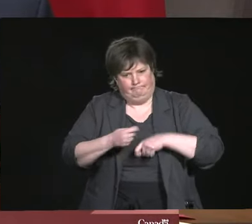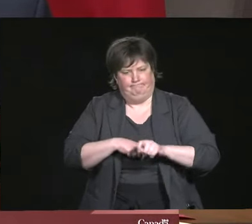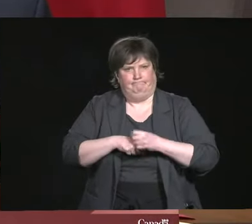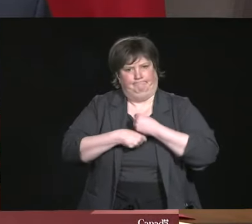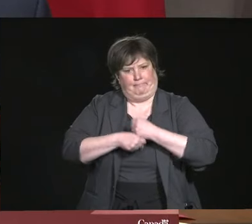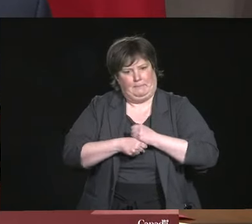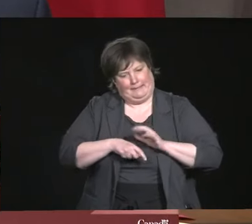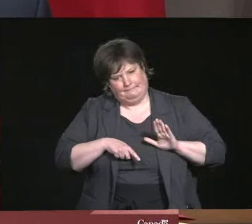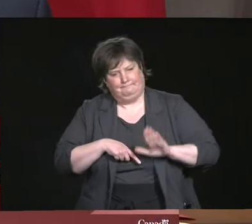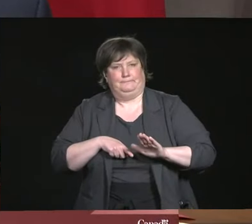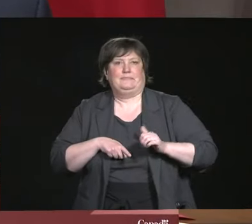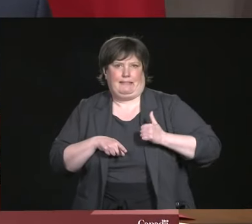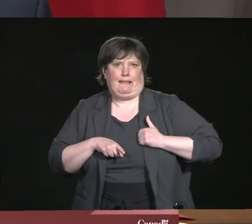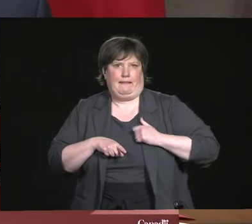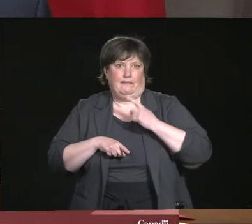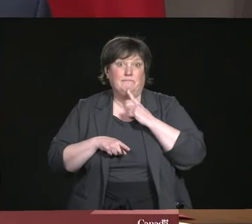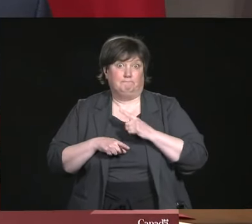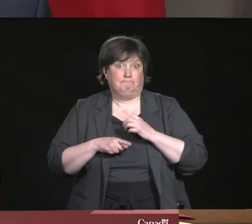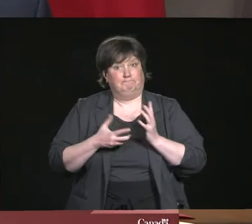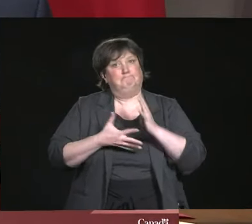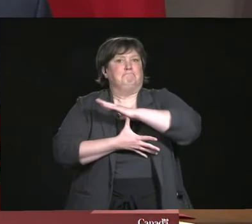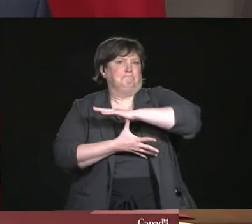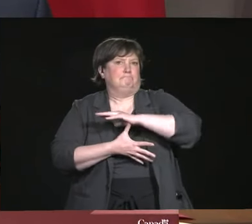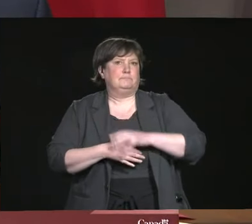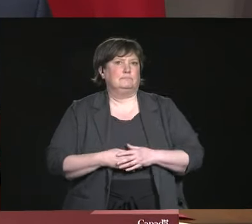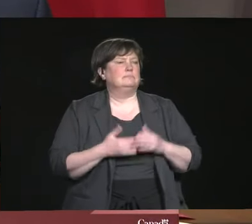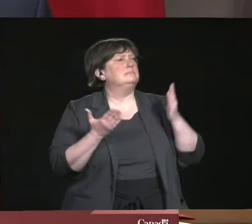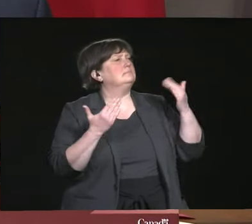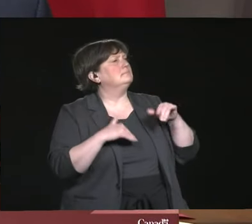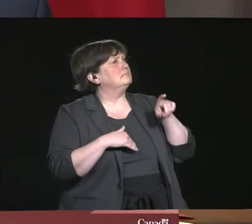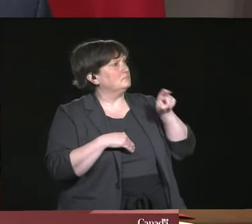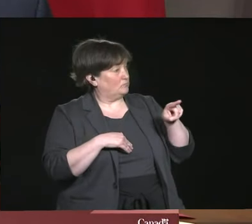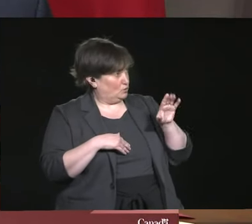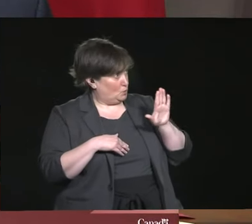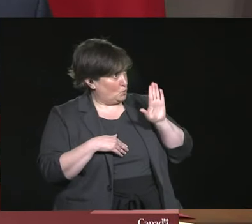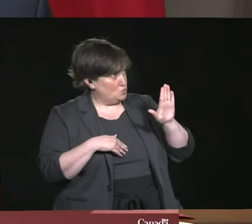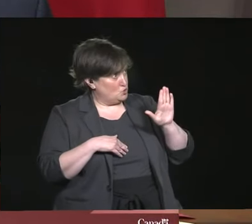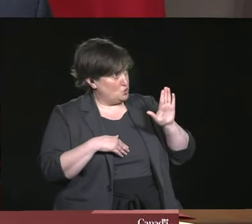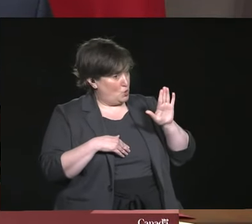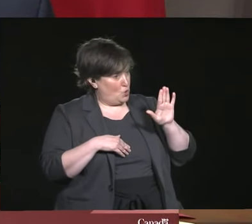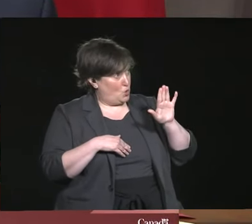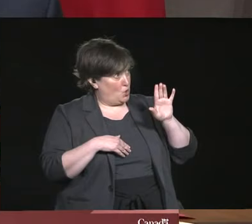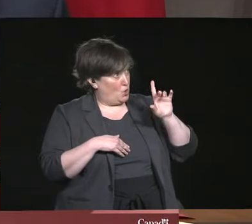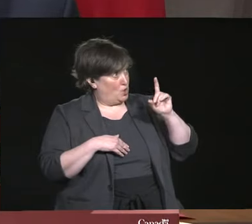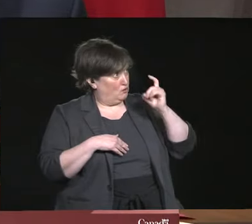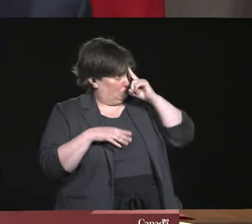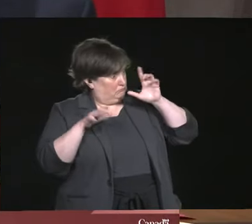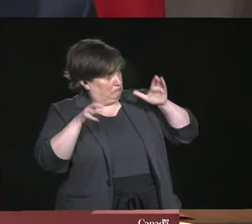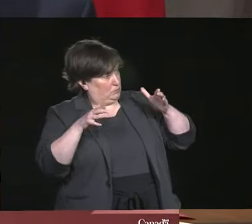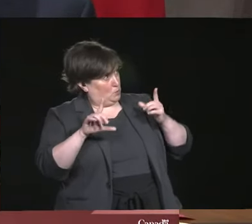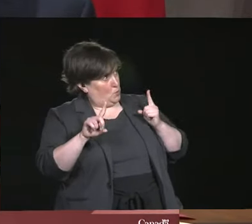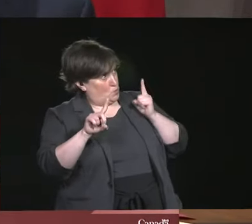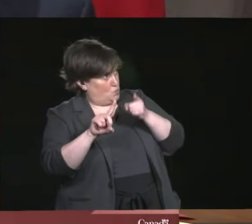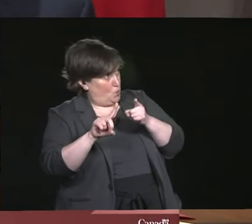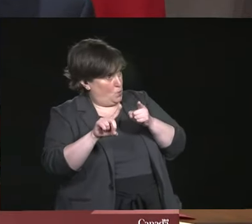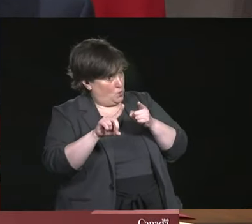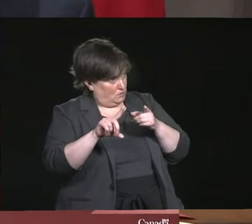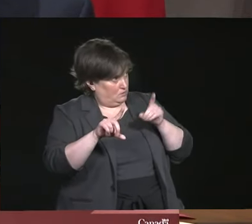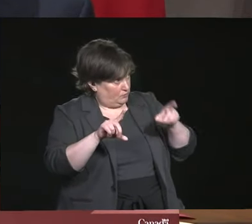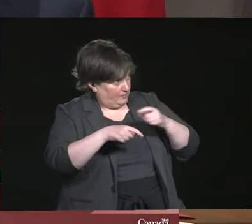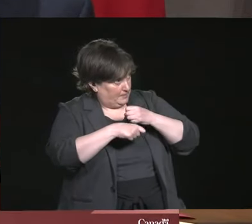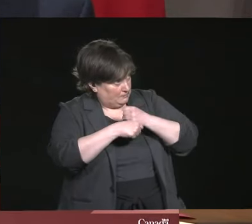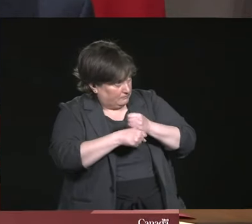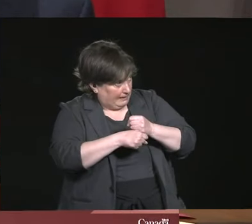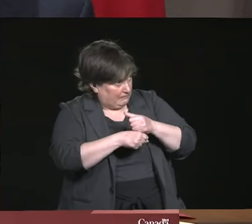doing. And so they are mandated then to keep what they're producing here in Canada for Canadians. So when we are, for